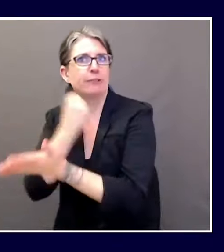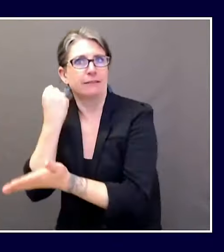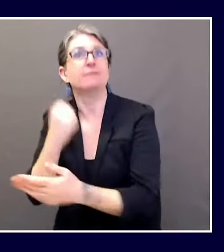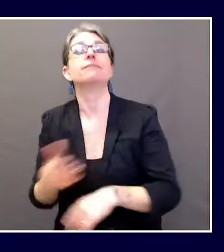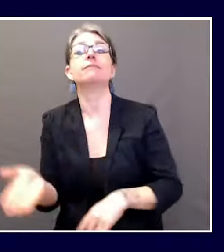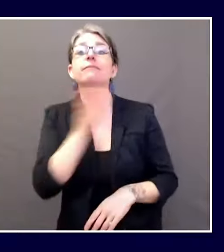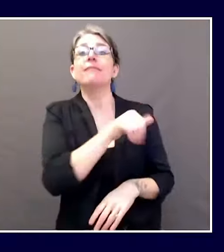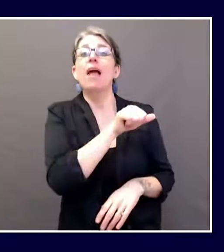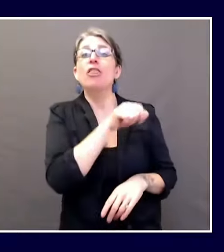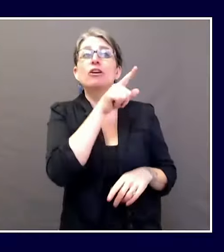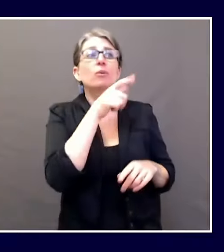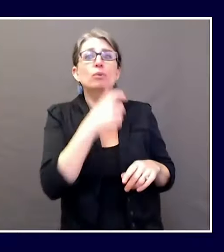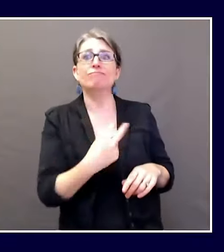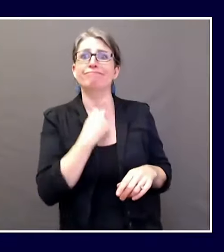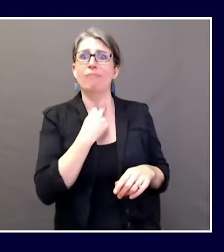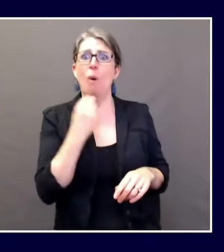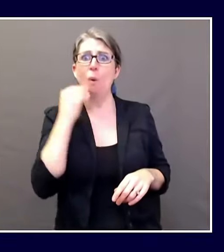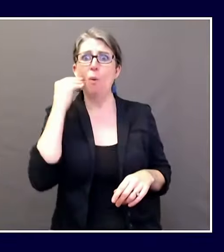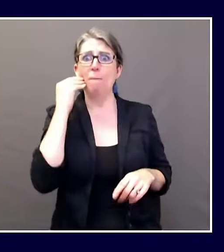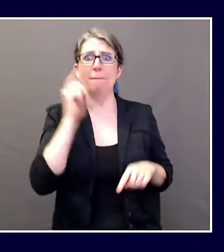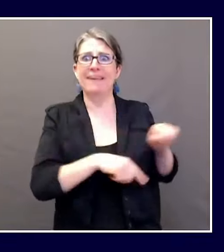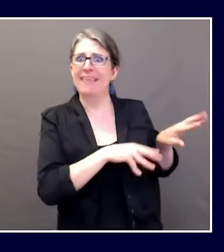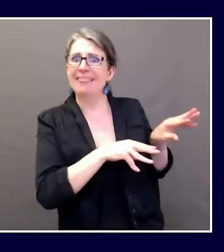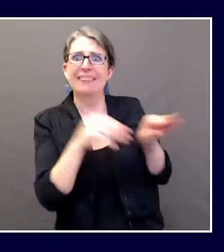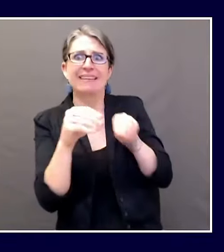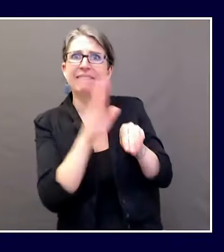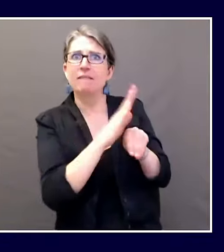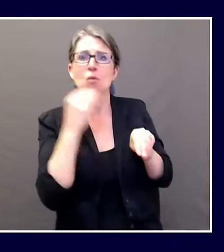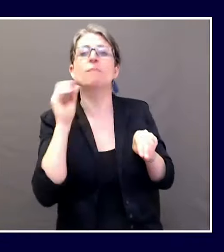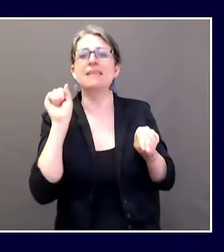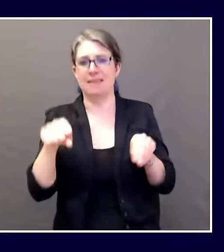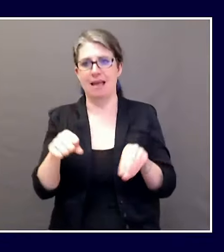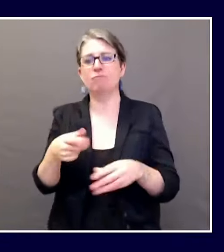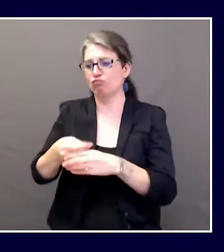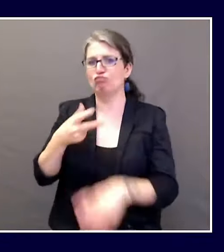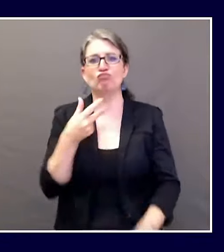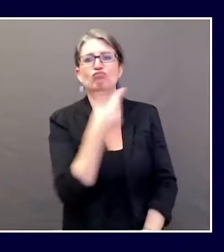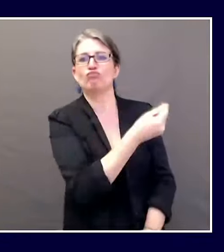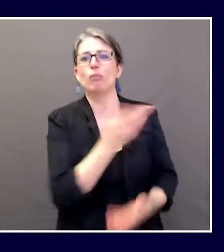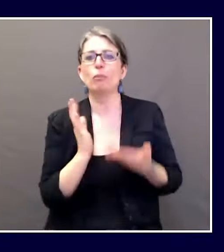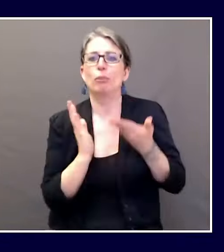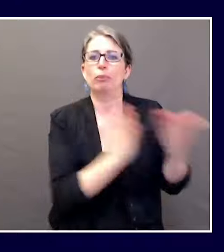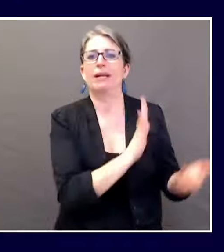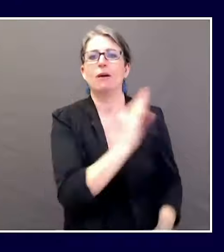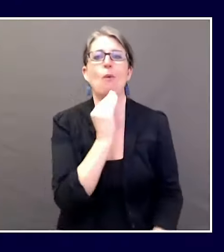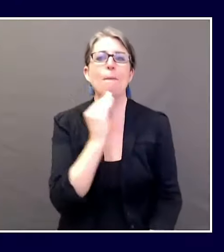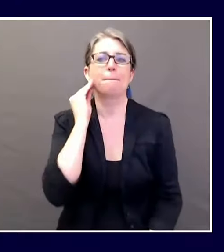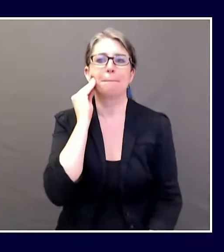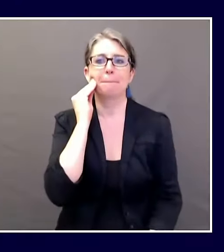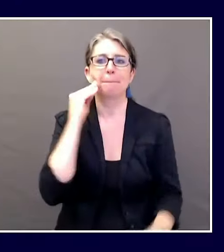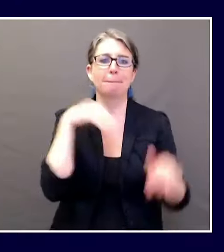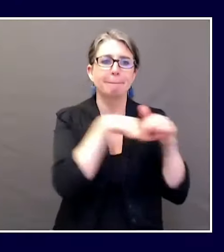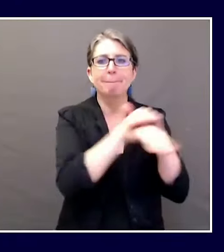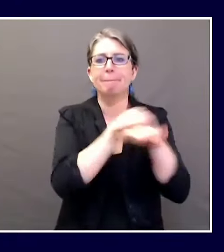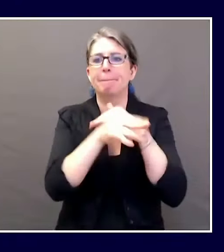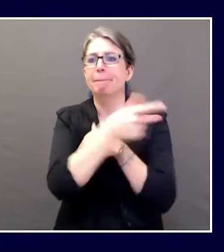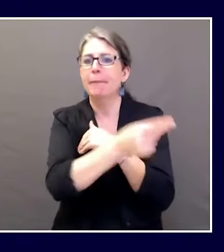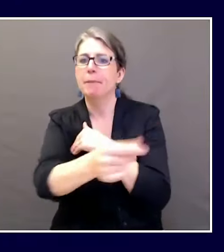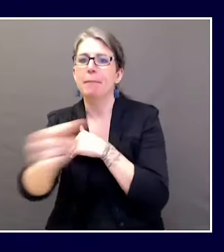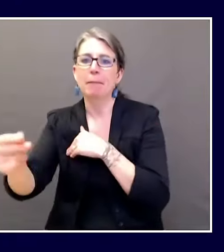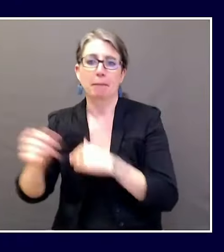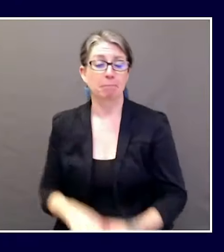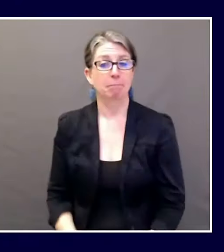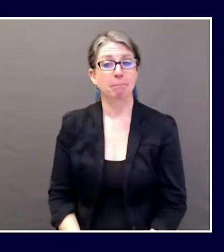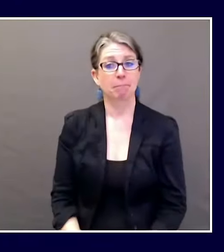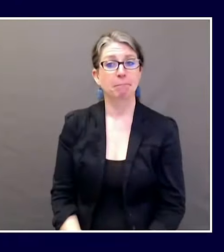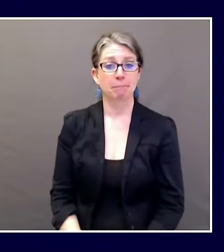requirements, allows us to bring the vaccine to people rather than asking people to come to the vaccine. That